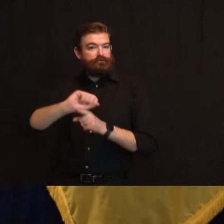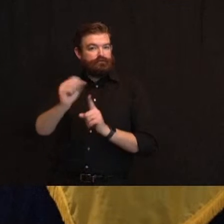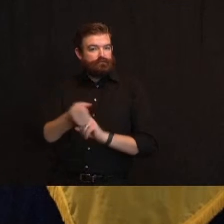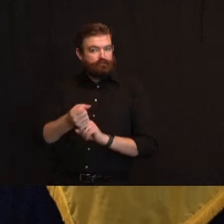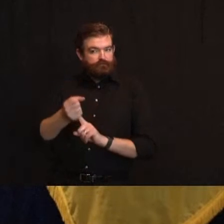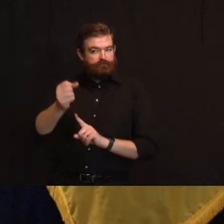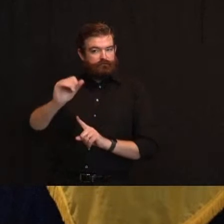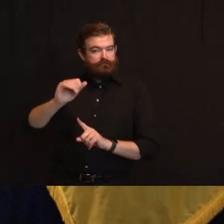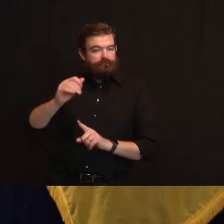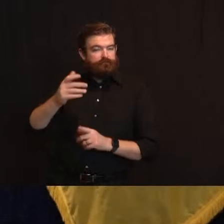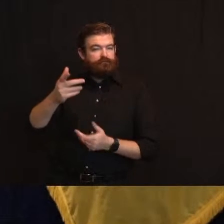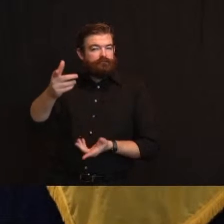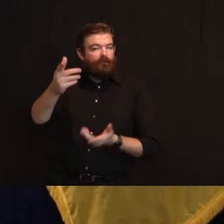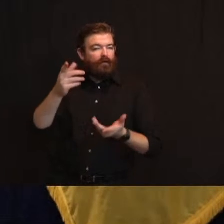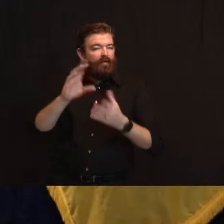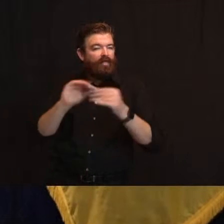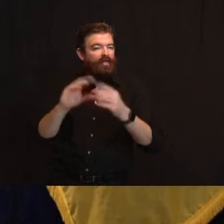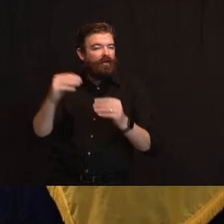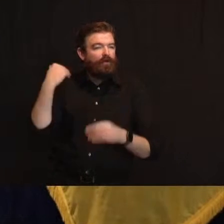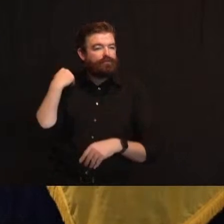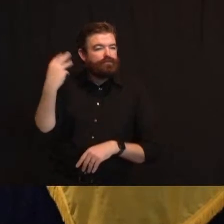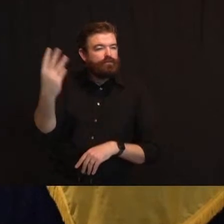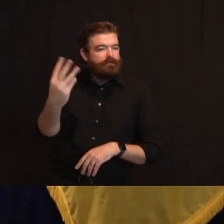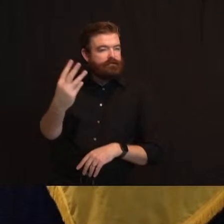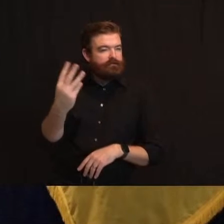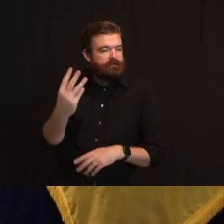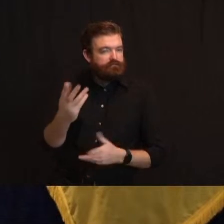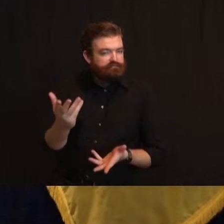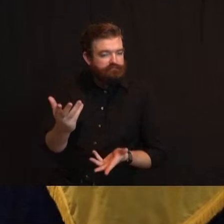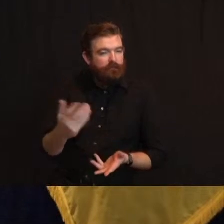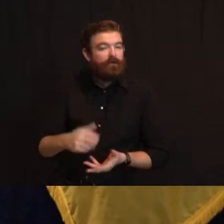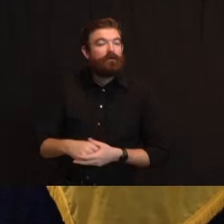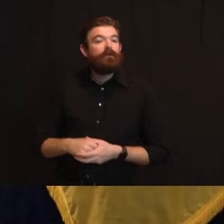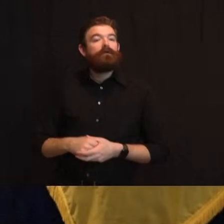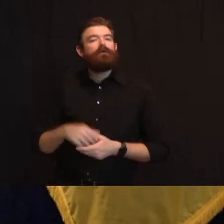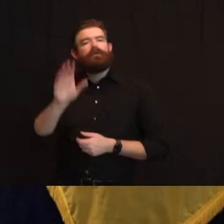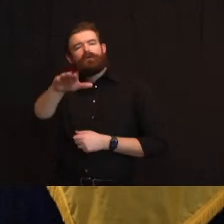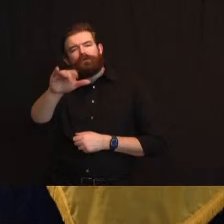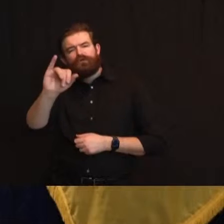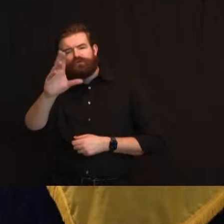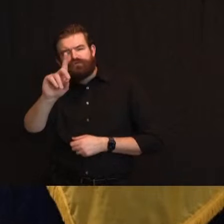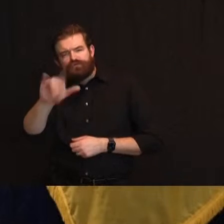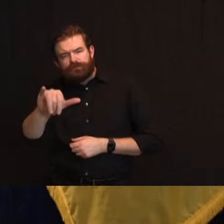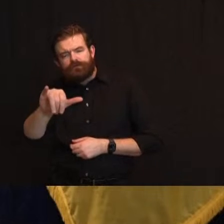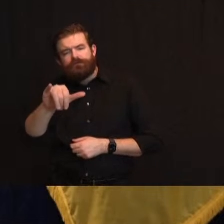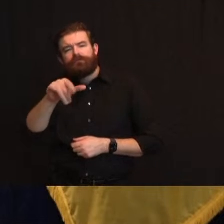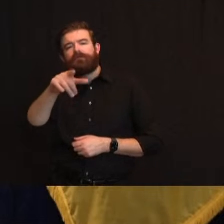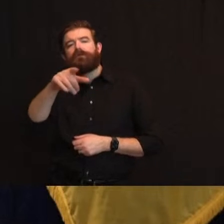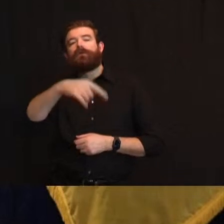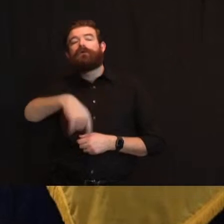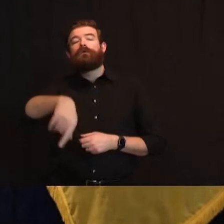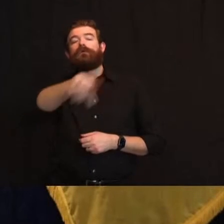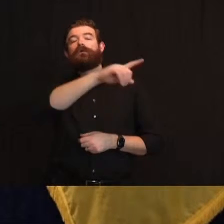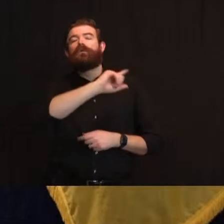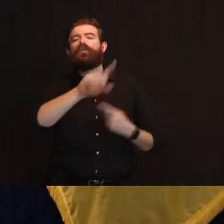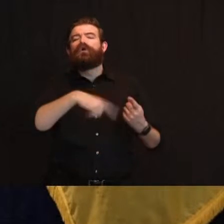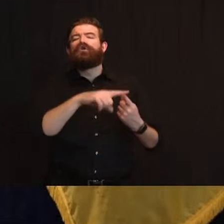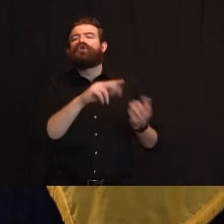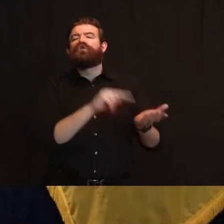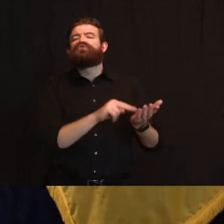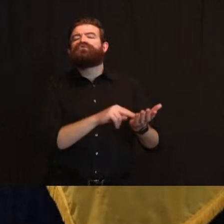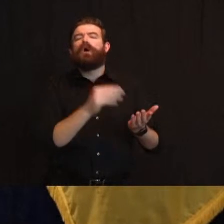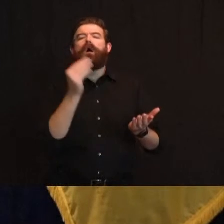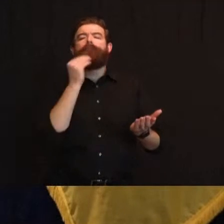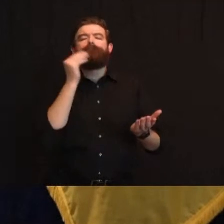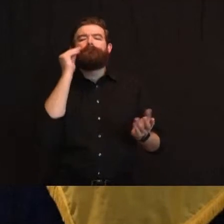when nursing home residents would receive vaccines and how you expect the initial wave of vaccines to be administered after the 6 hospitals get